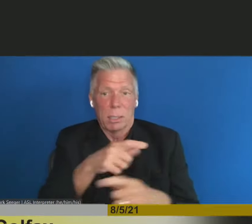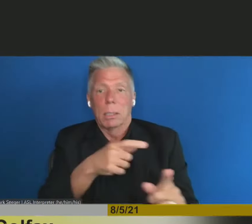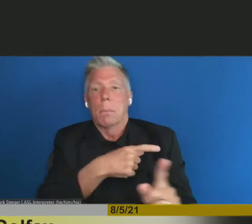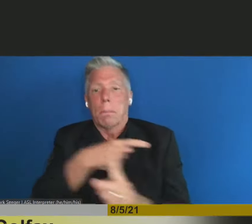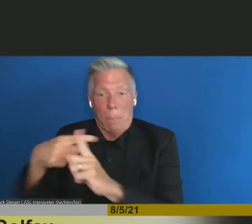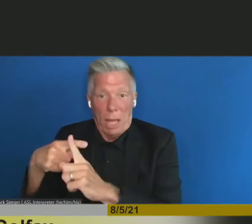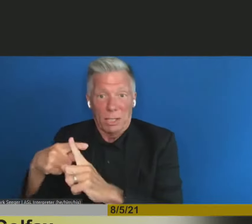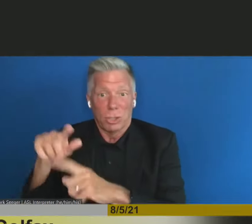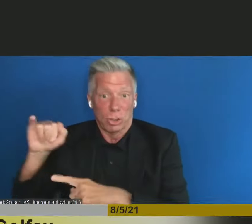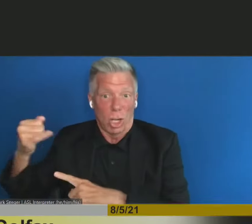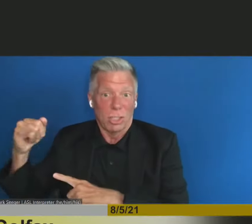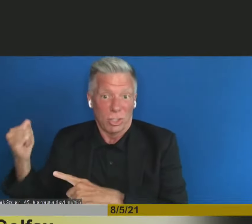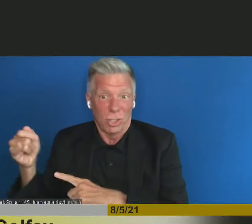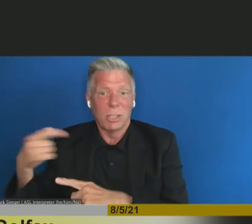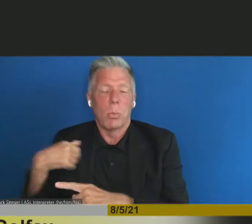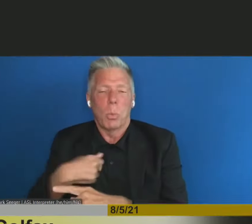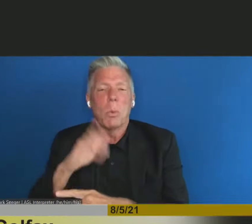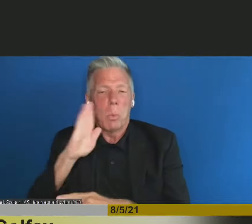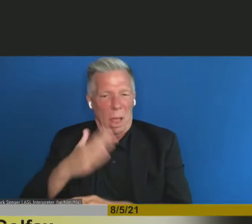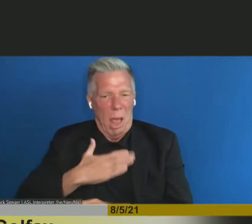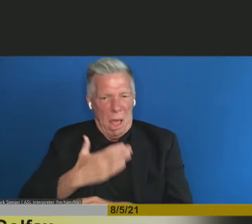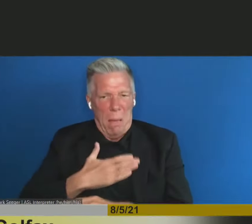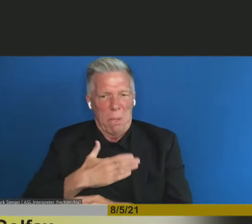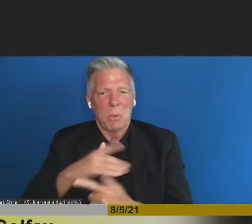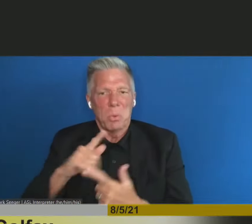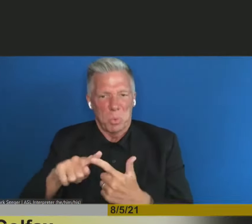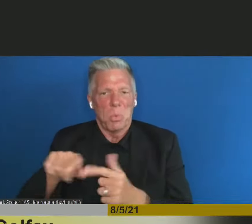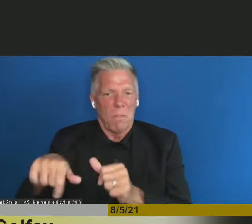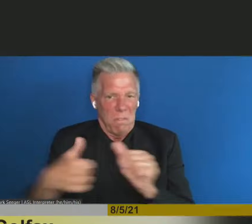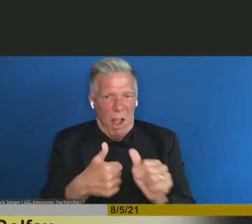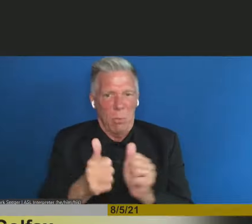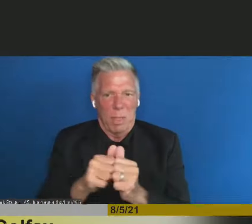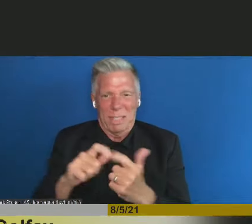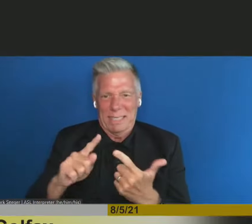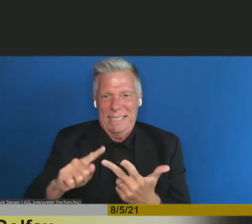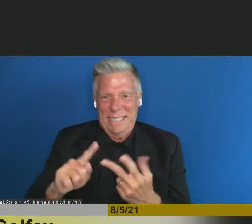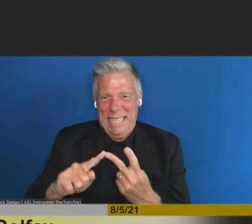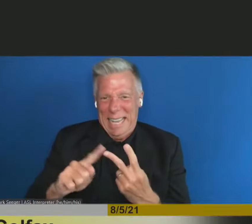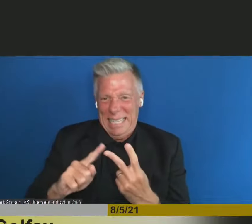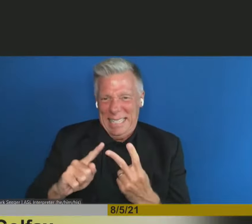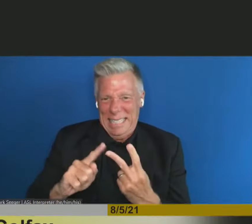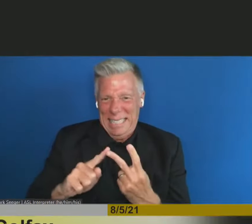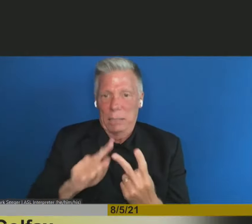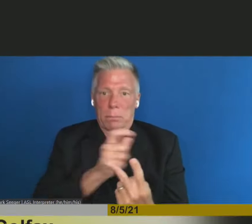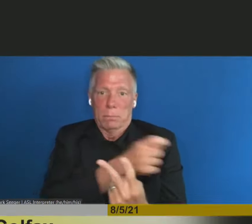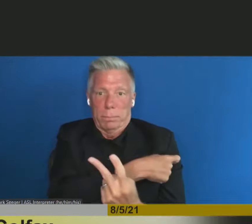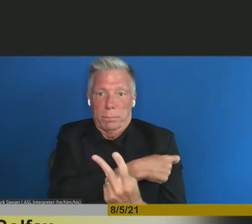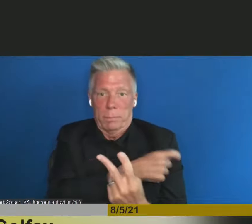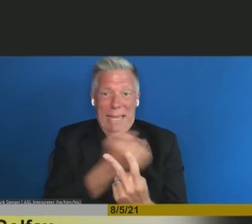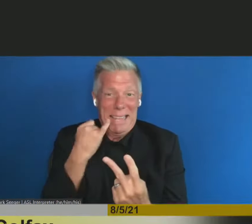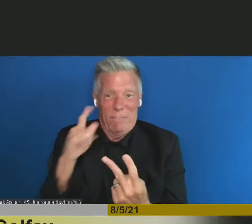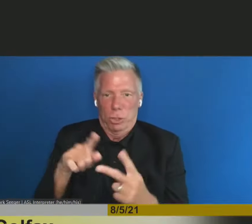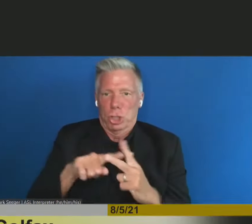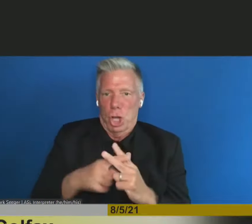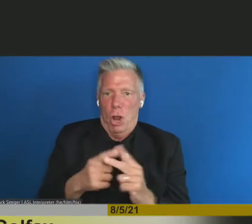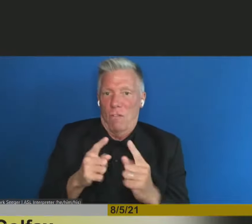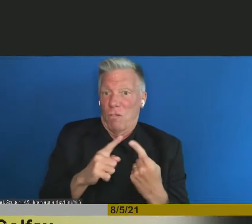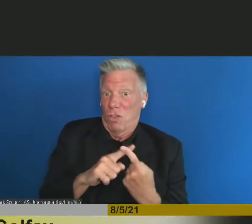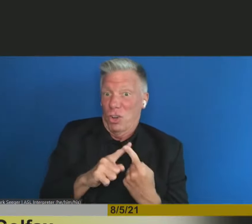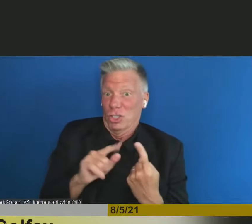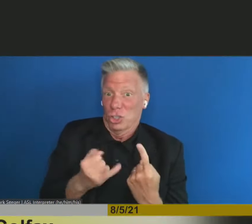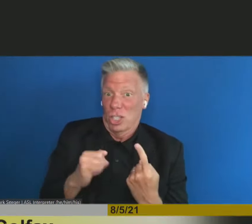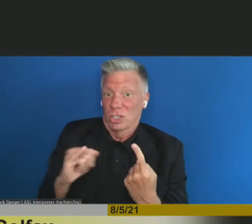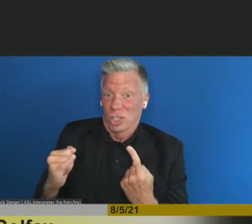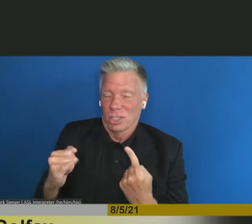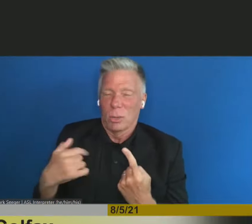that. But that is, we're accommodating that because we heard from community that people were concerned,